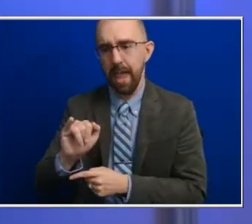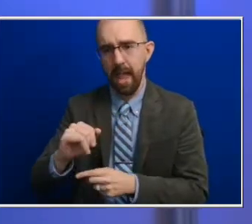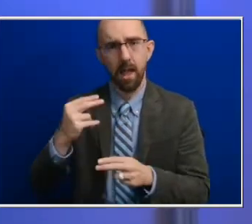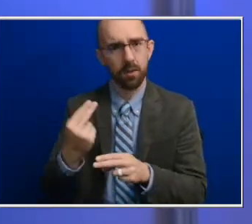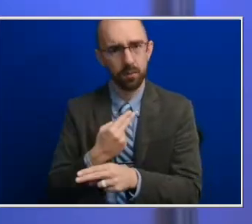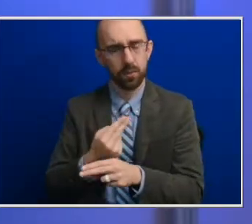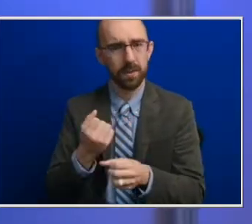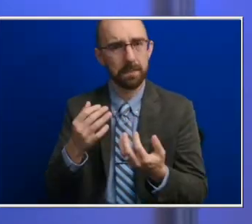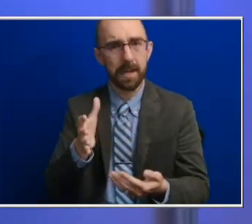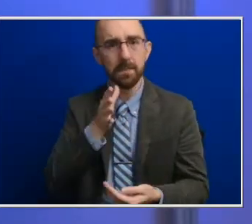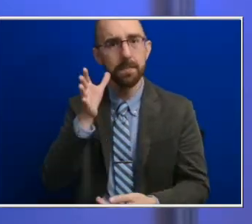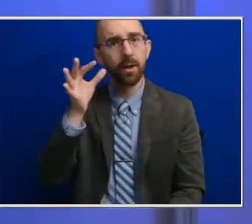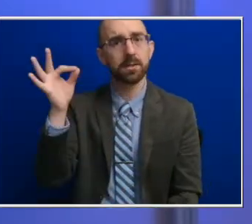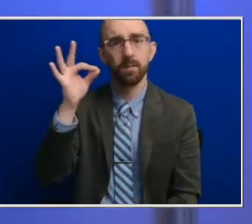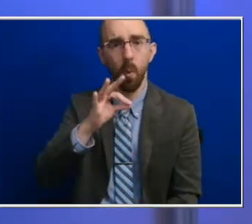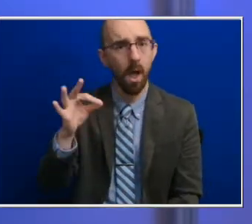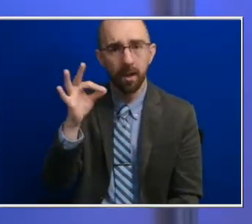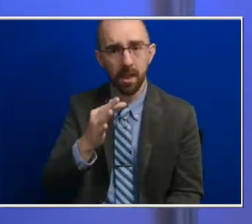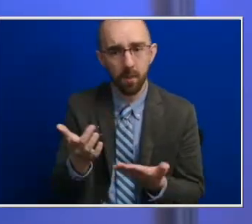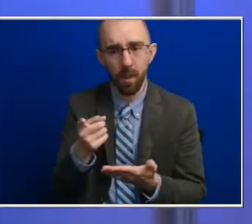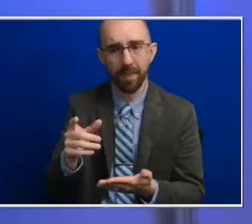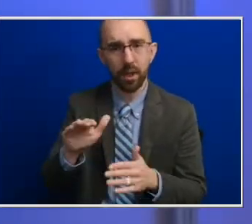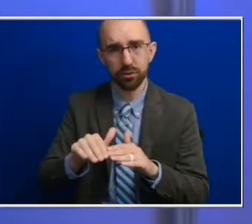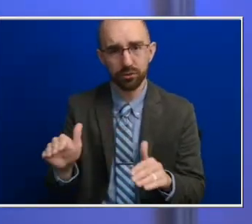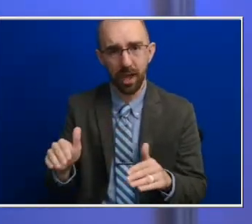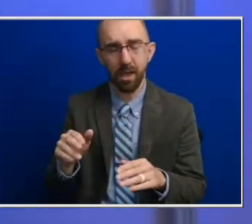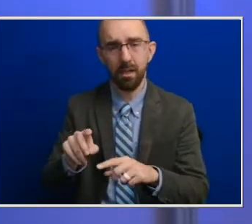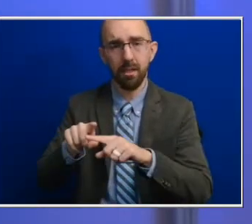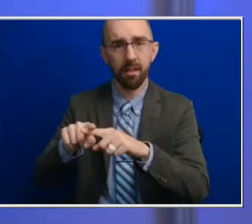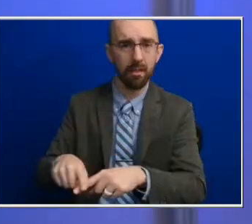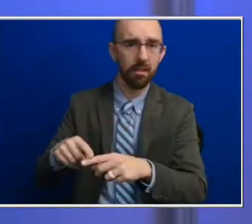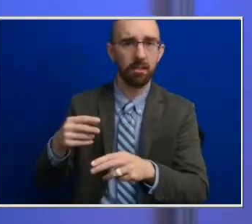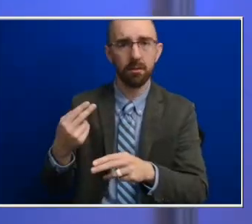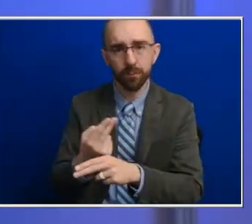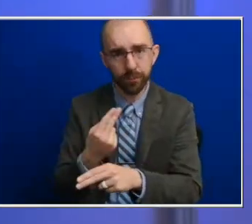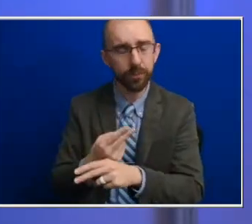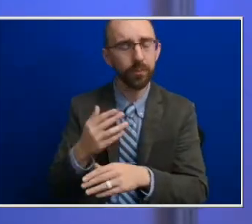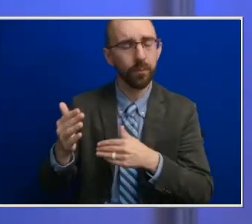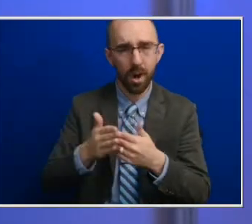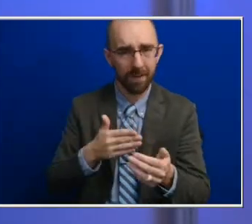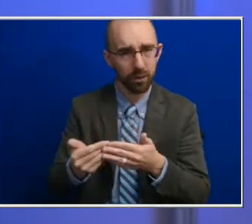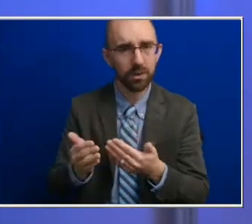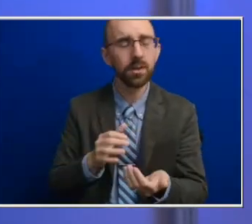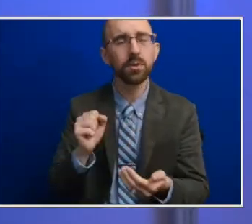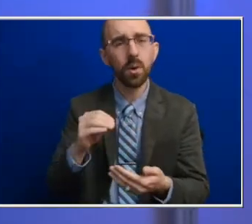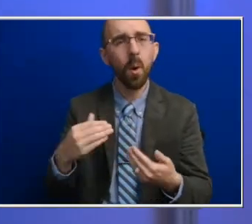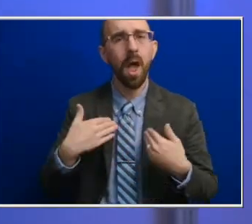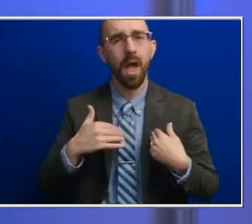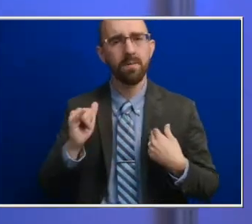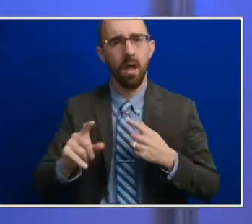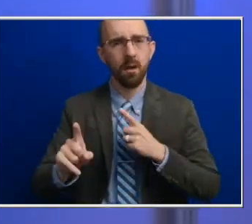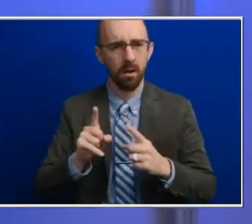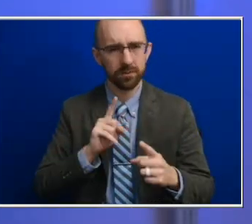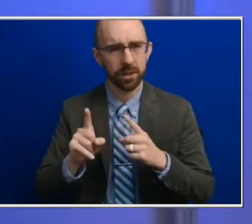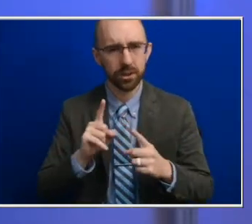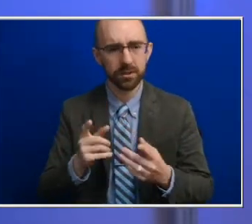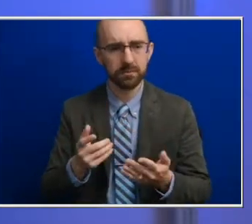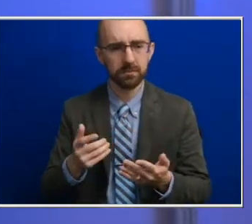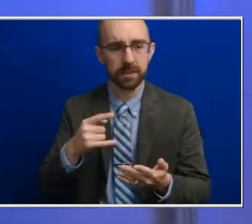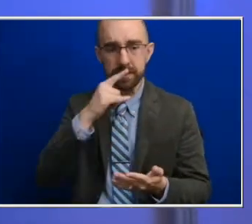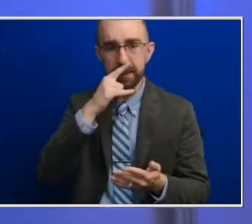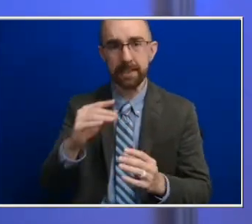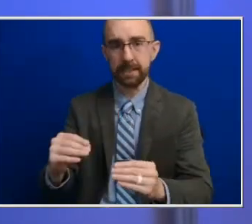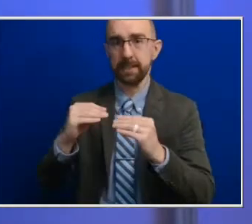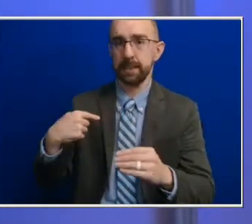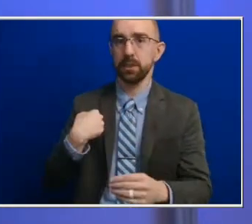no idea what their child may be doing on their phones or devices. And so having a conversation and having our kids teach us. Most